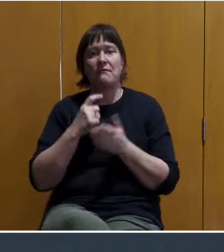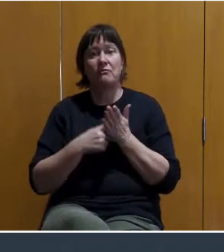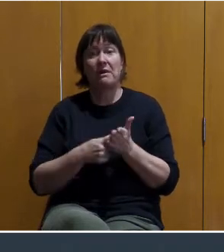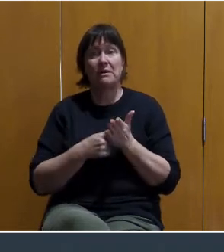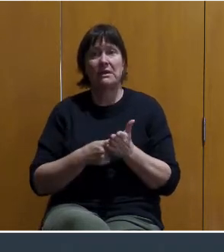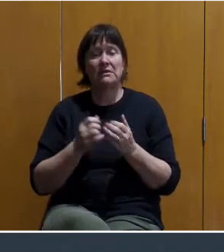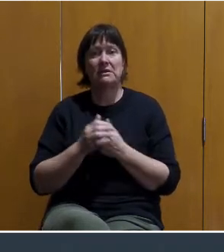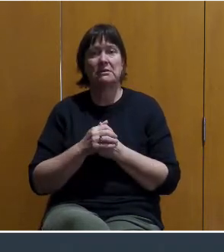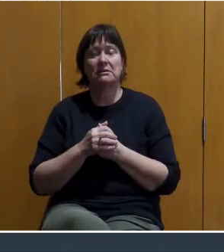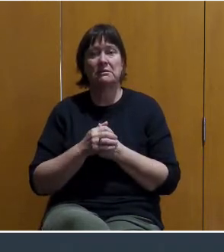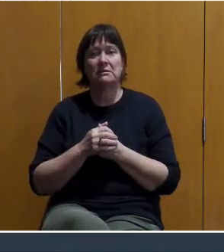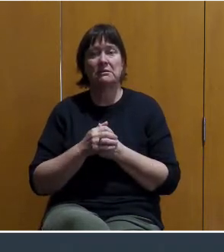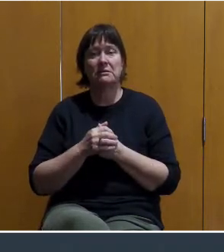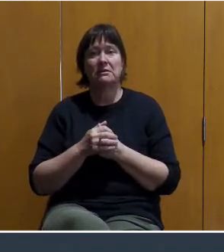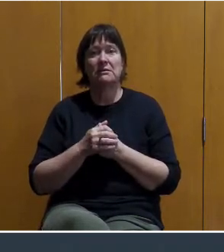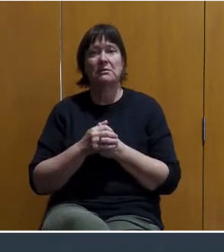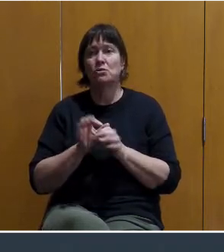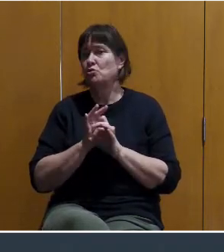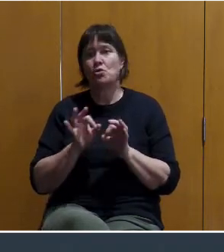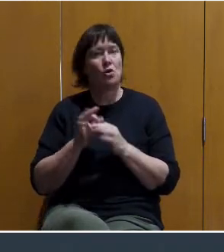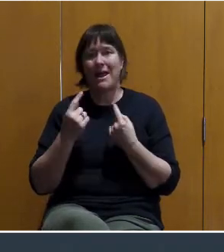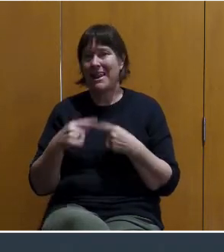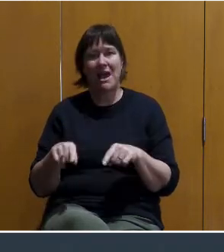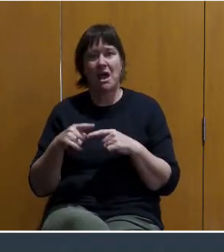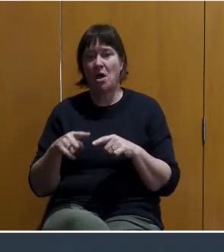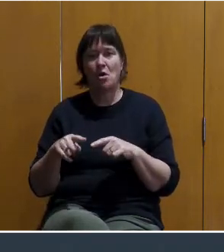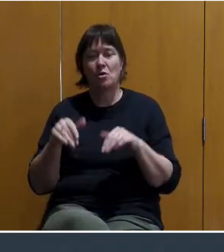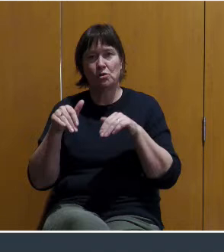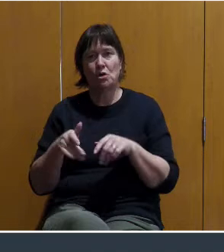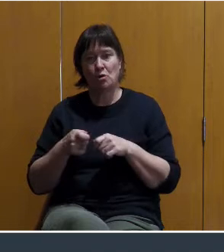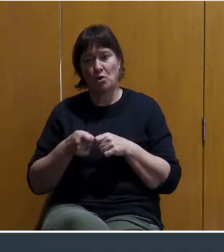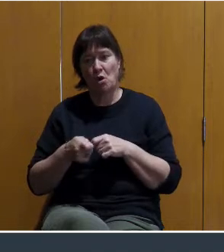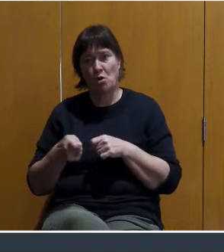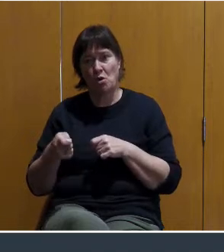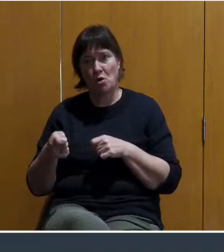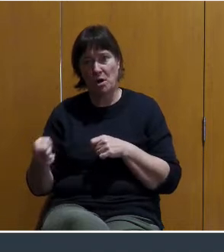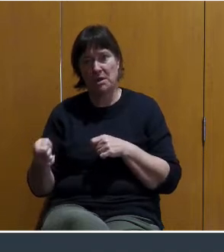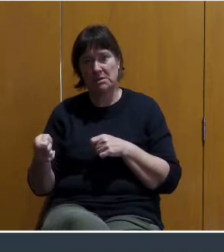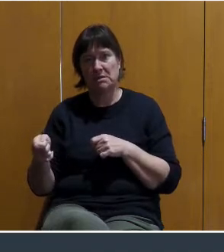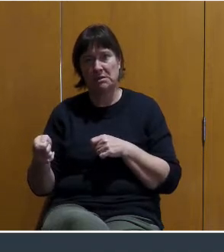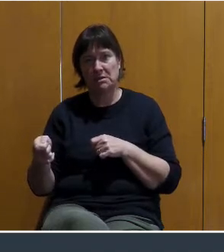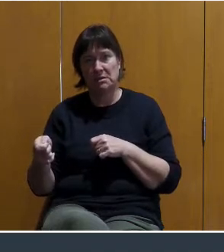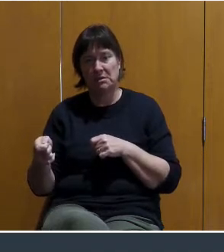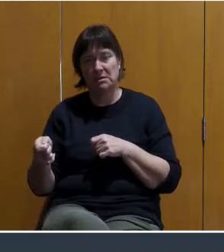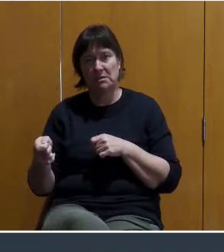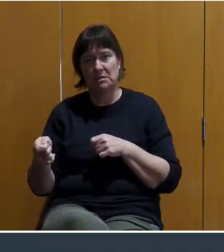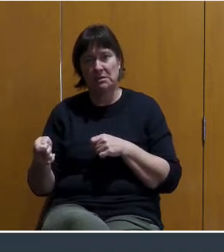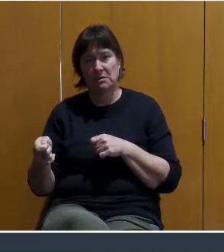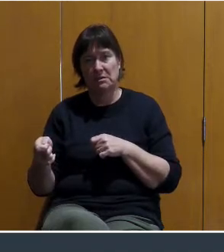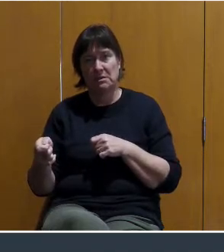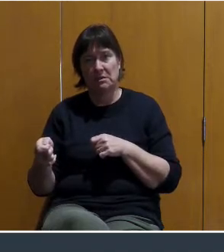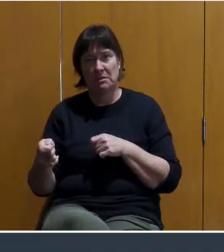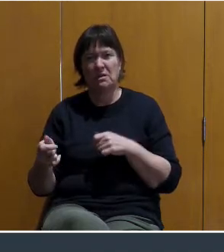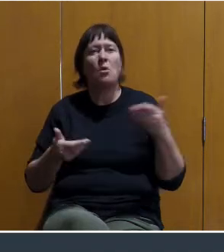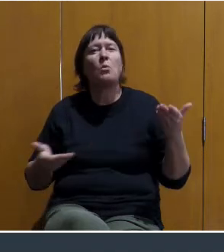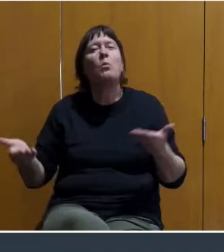actually not allow dogs on lead on going into that area of the estuary. Yeah, so after discussion